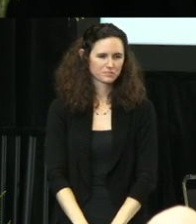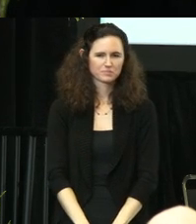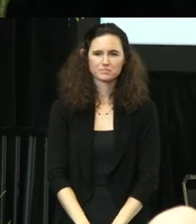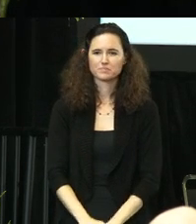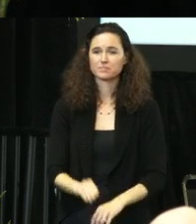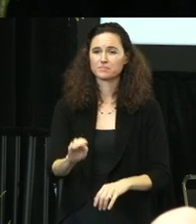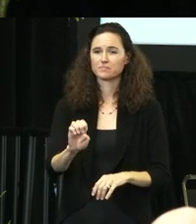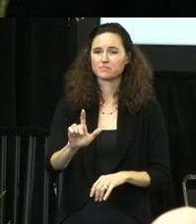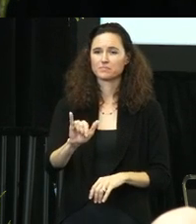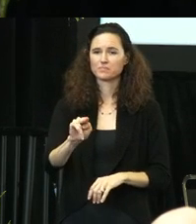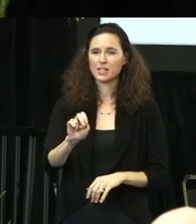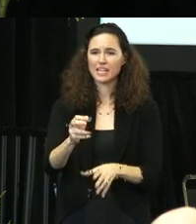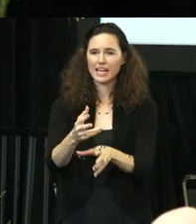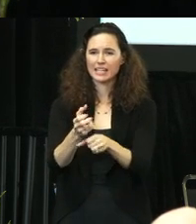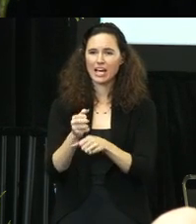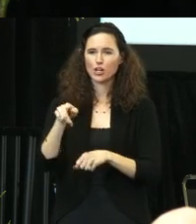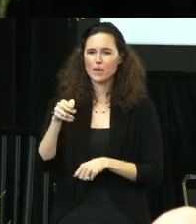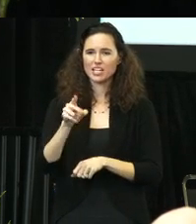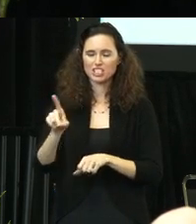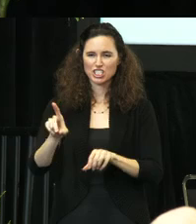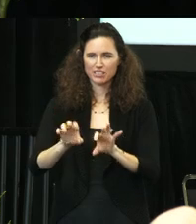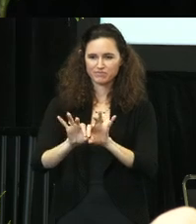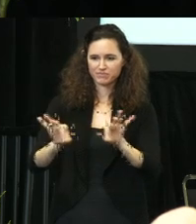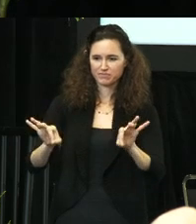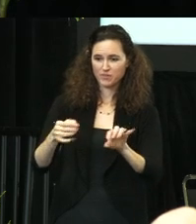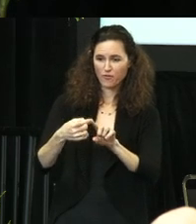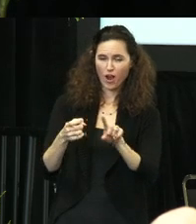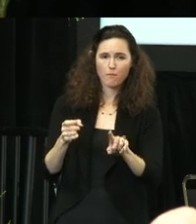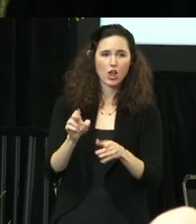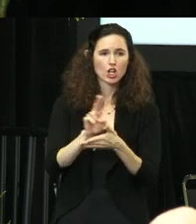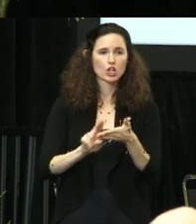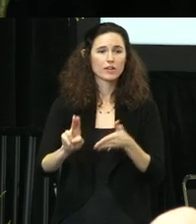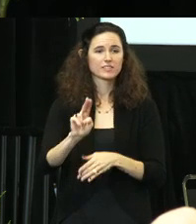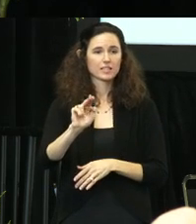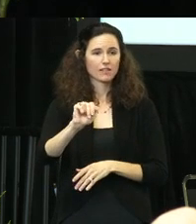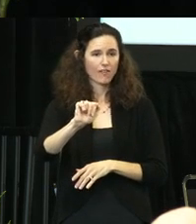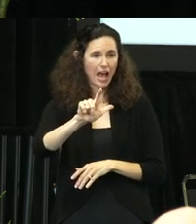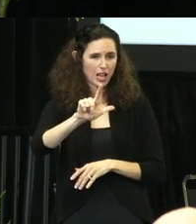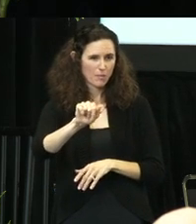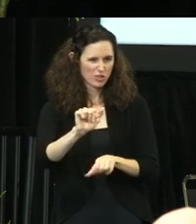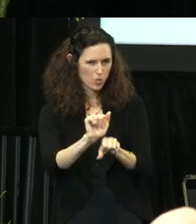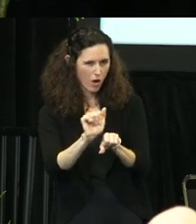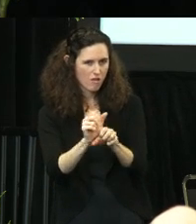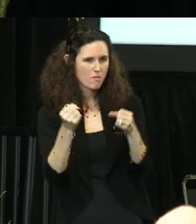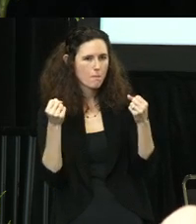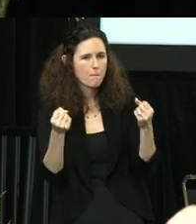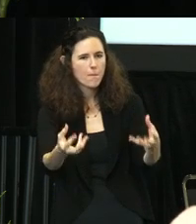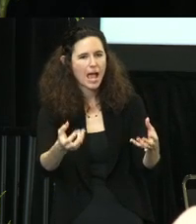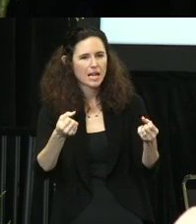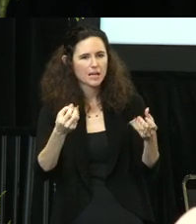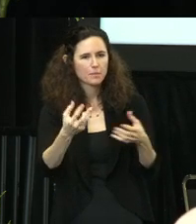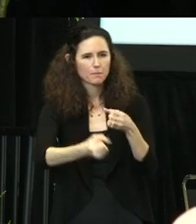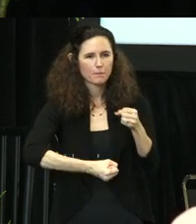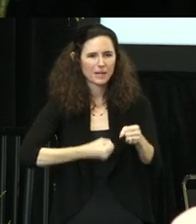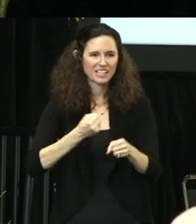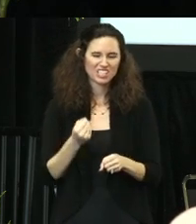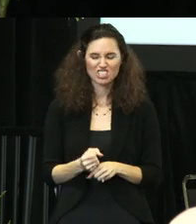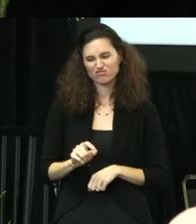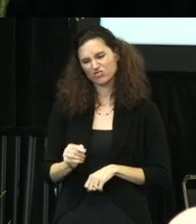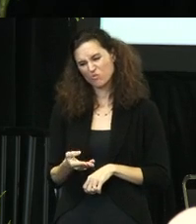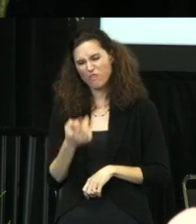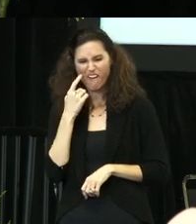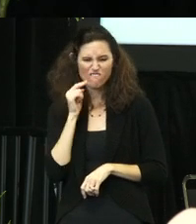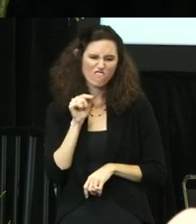Melanie got her PhD from the University of Alabama and worked there for many years at Bama. Too bad for her. She's